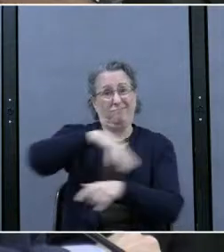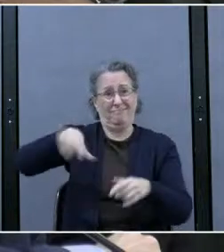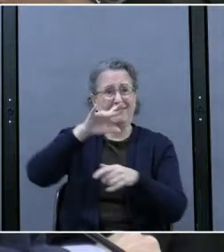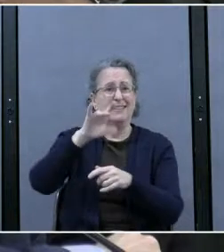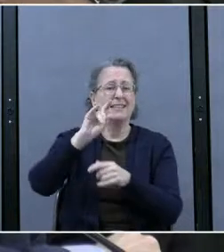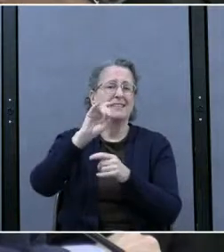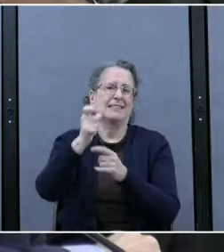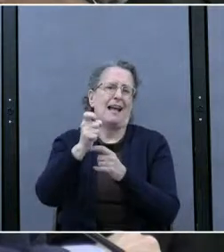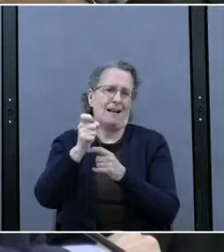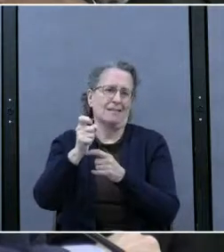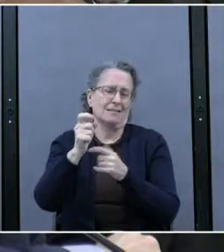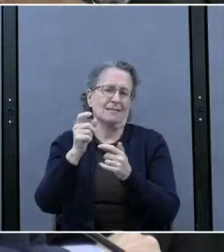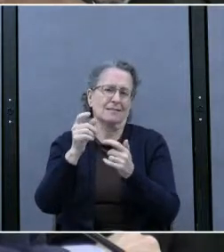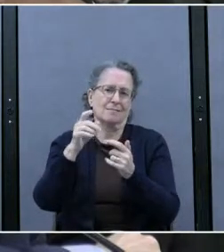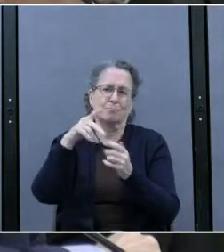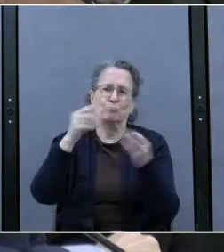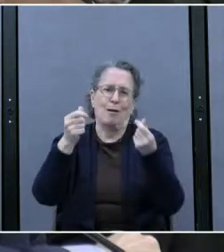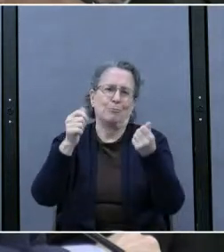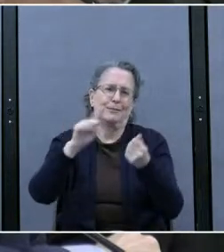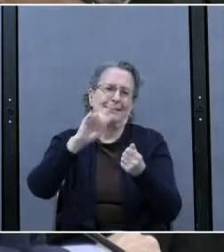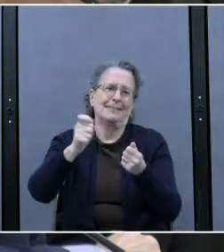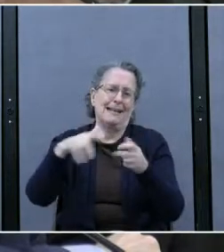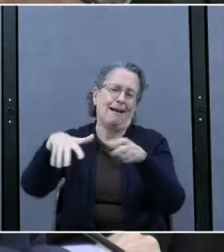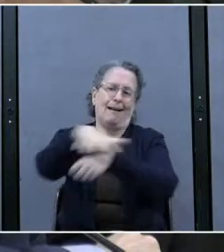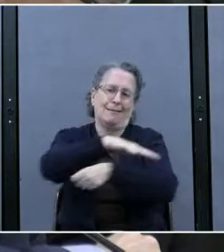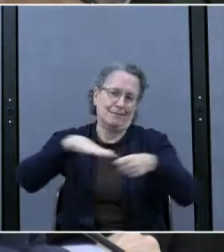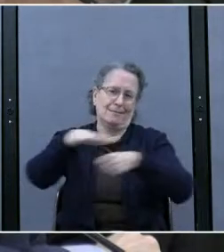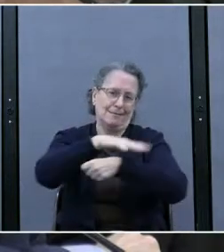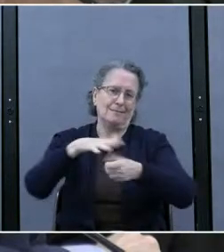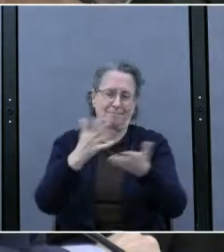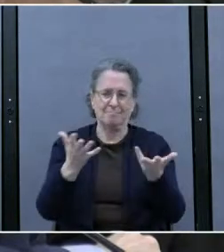Special Benefit Assessment Tax District, so Mountain Home Park.